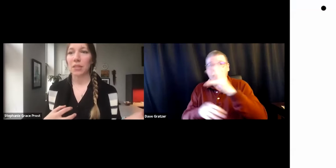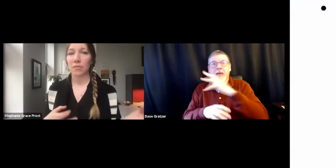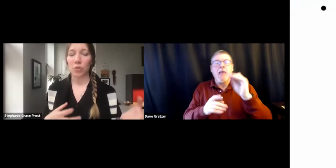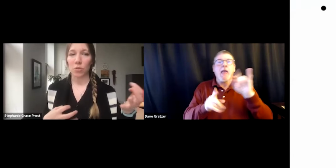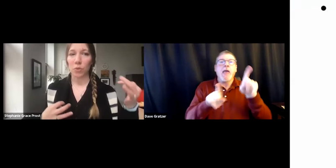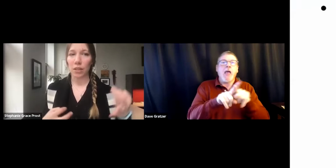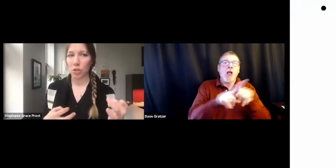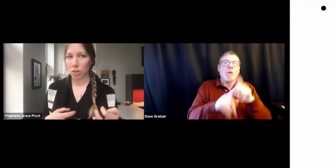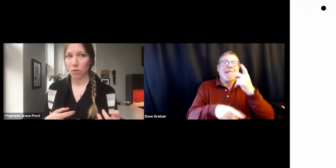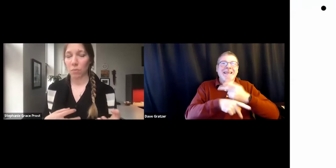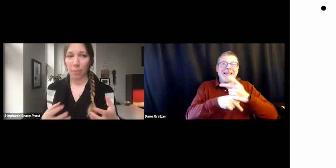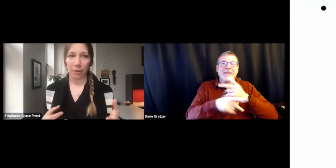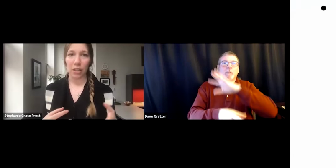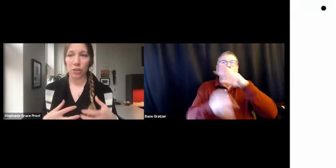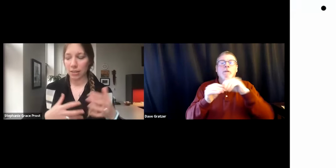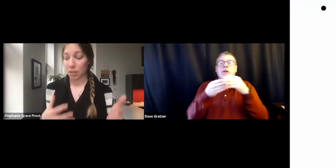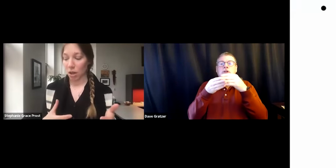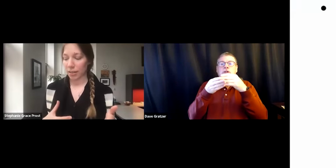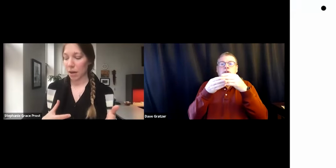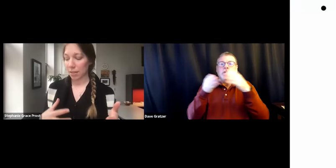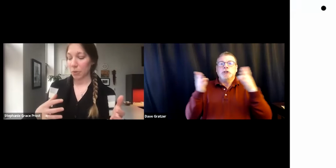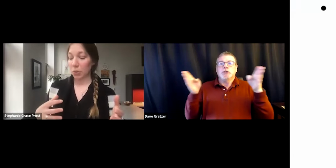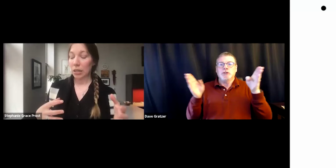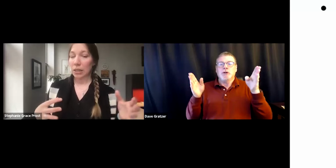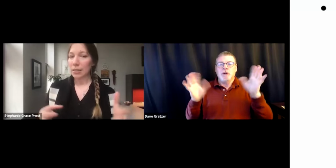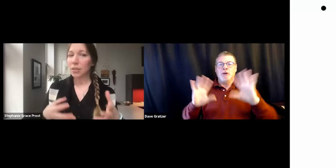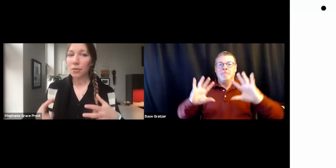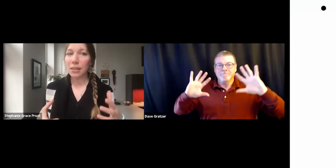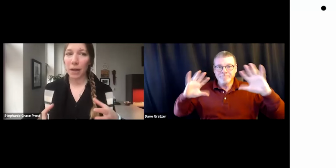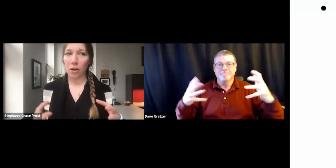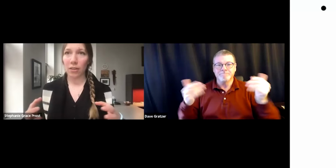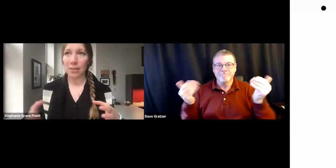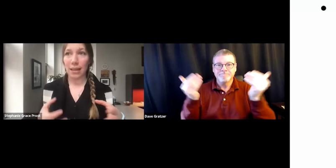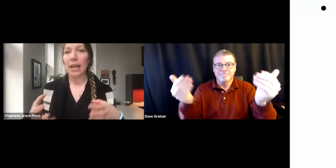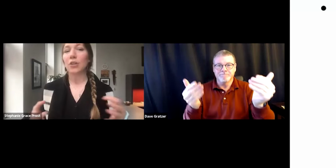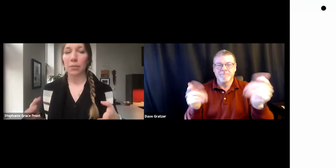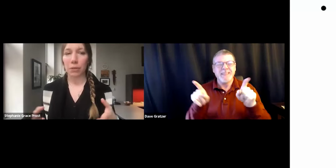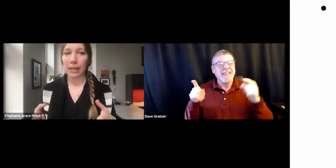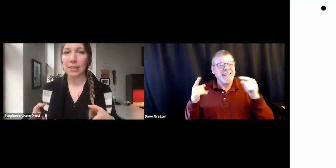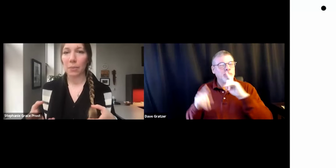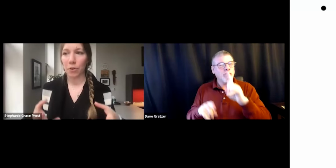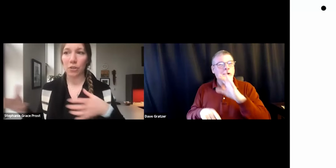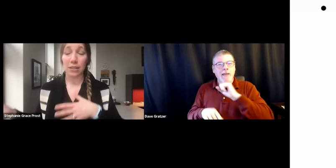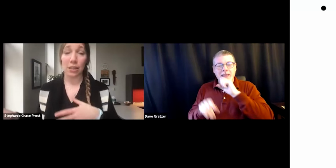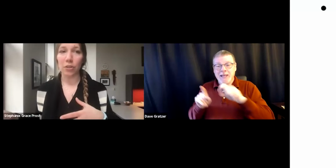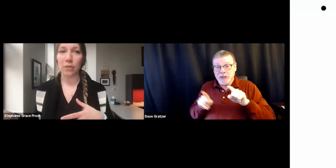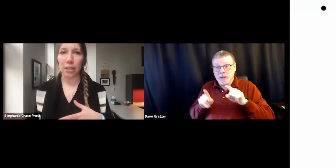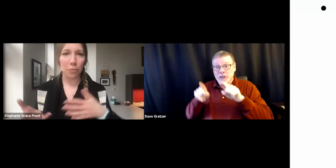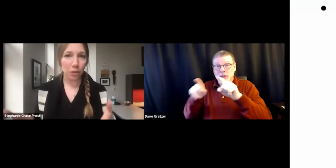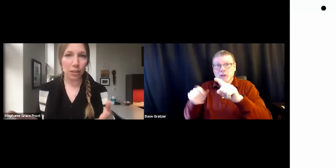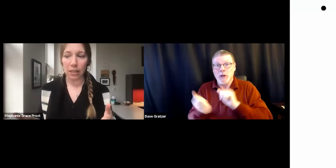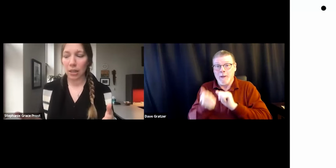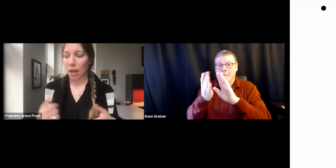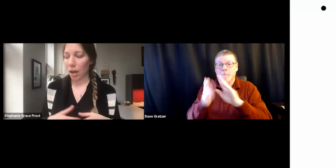keeping those individuals within general populations as long as possible. It's closely parallel to the aging in place approaches that are used